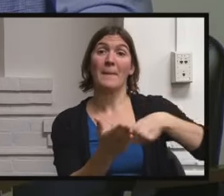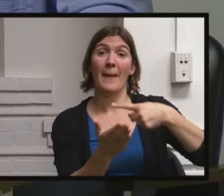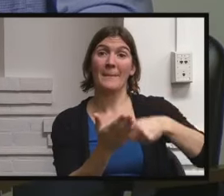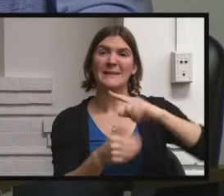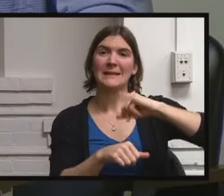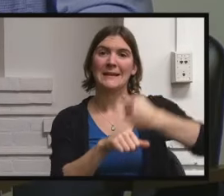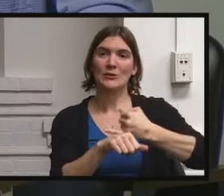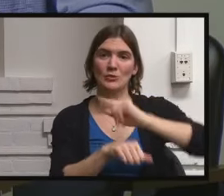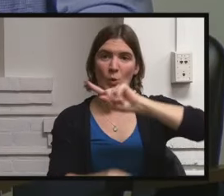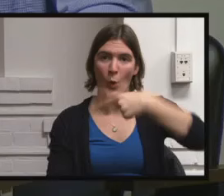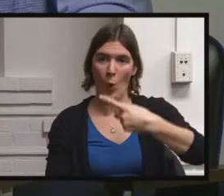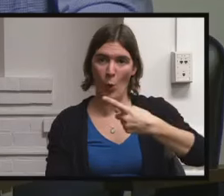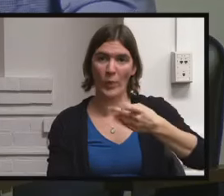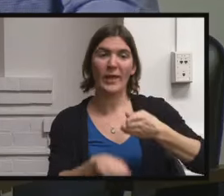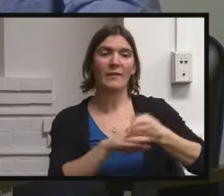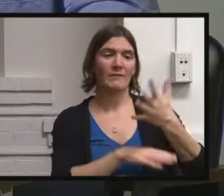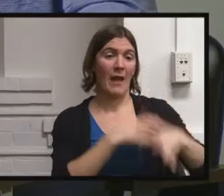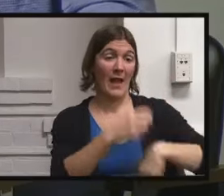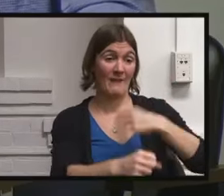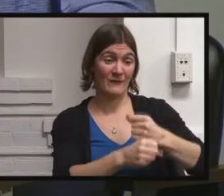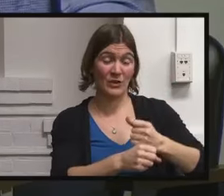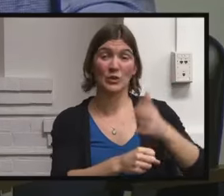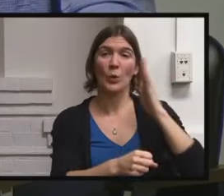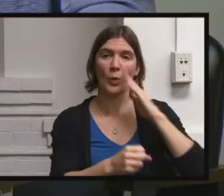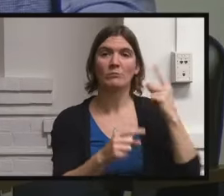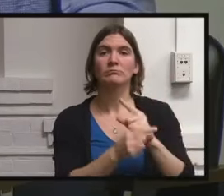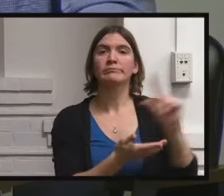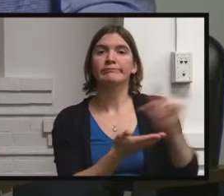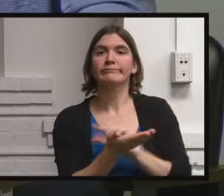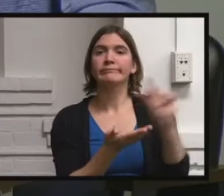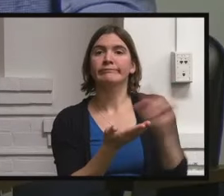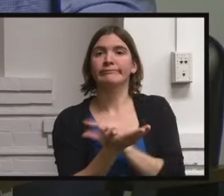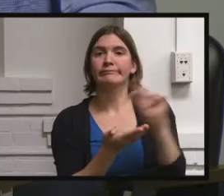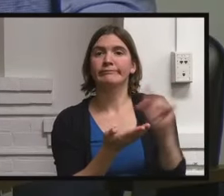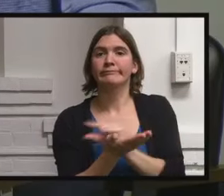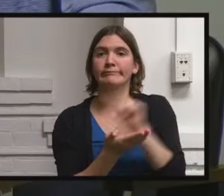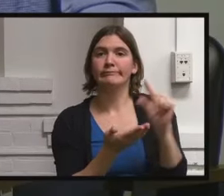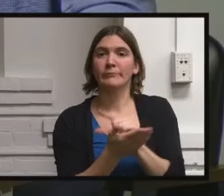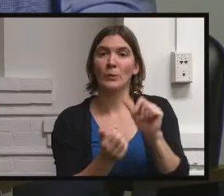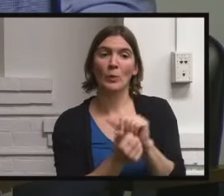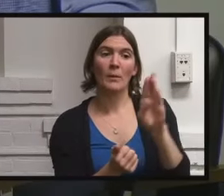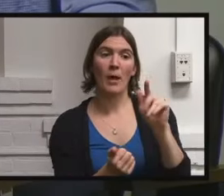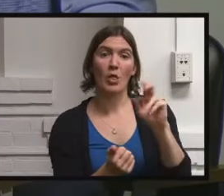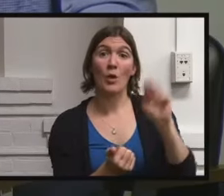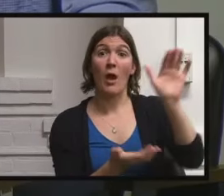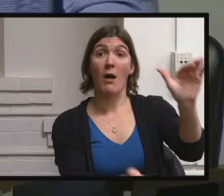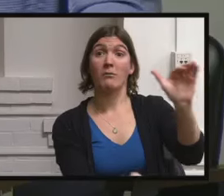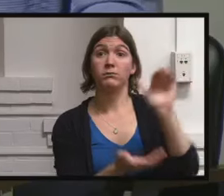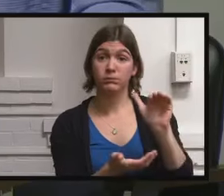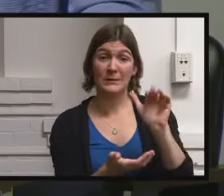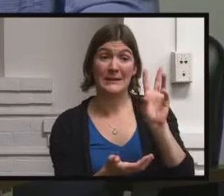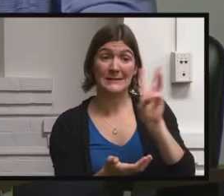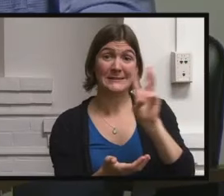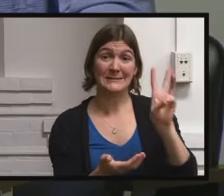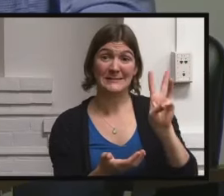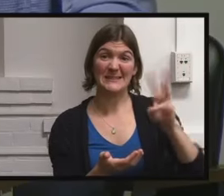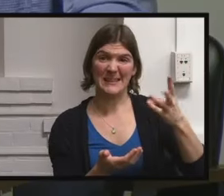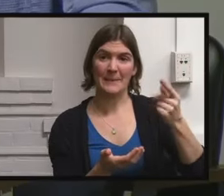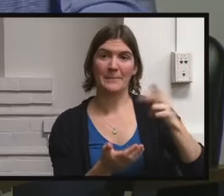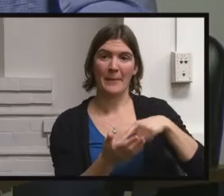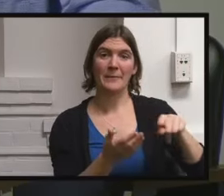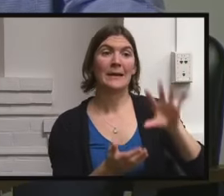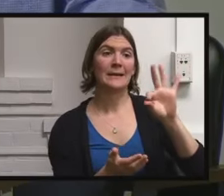only, followed by regular payments with a balloon payment being the 66th payment of